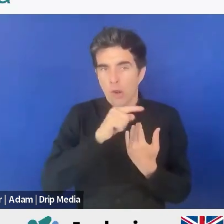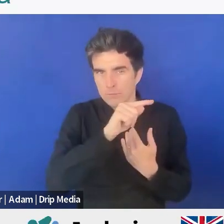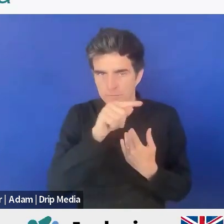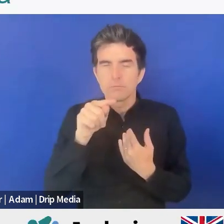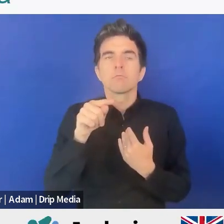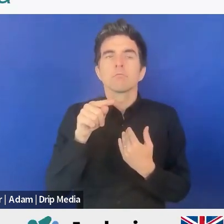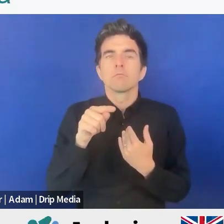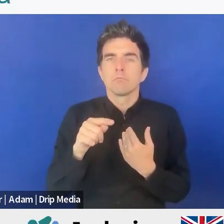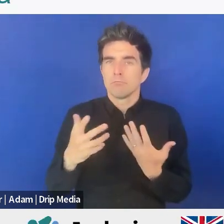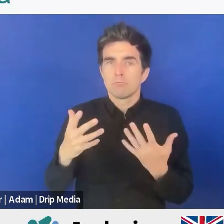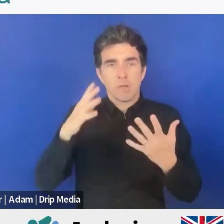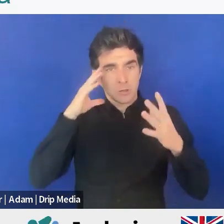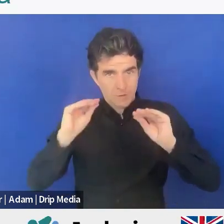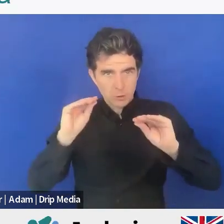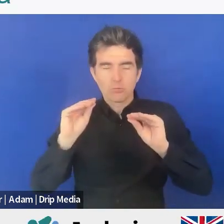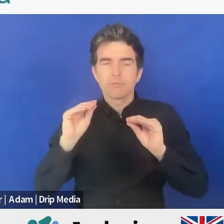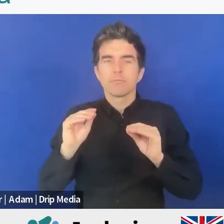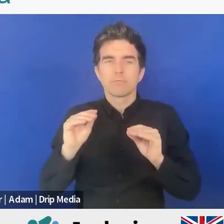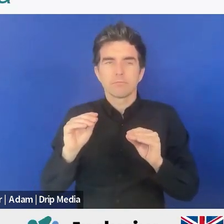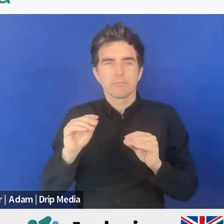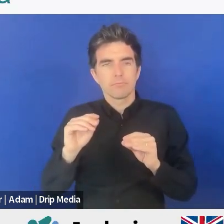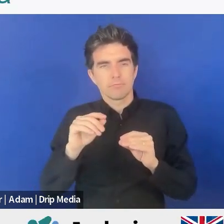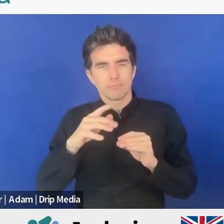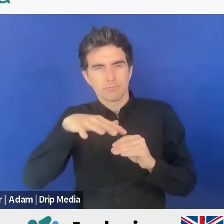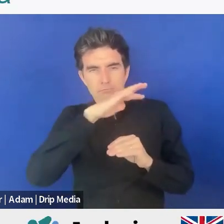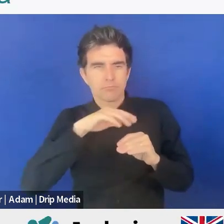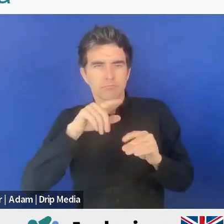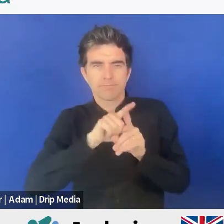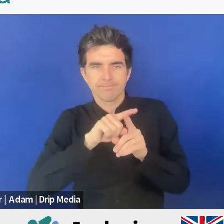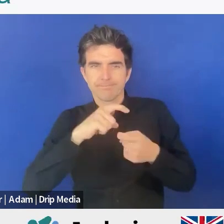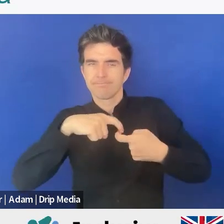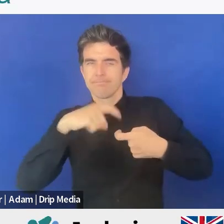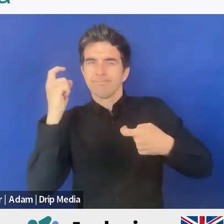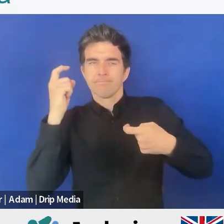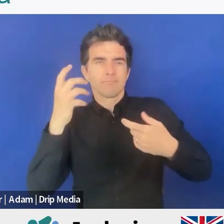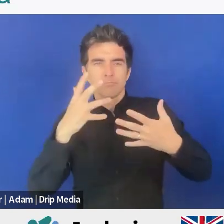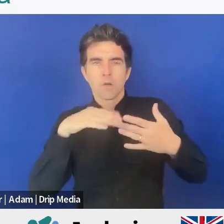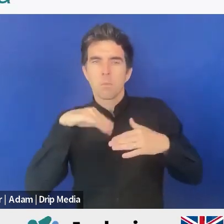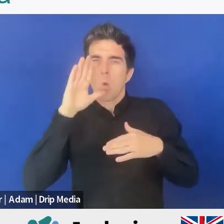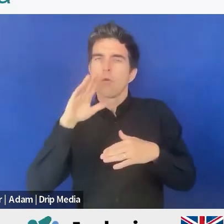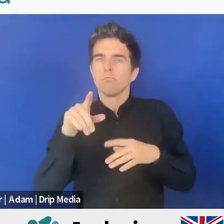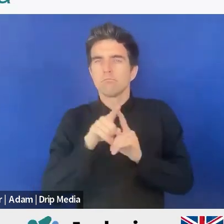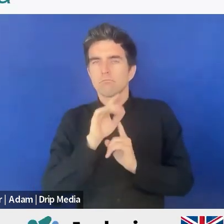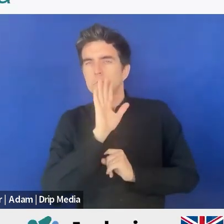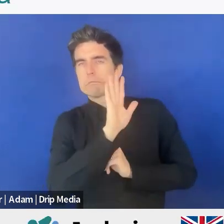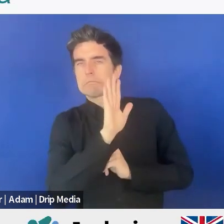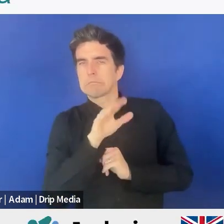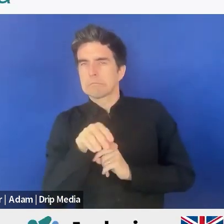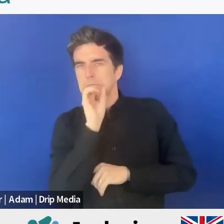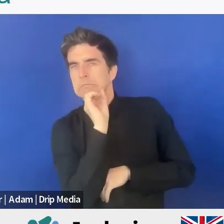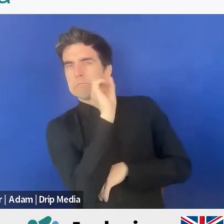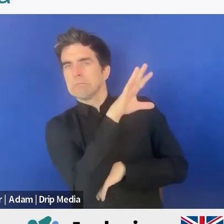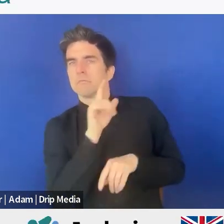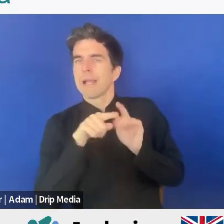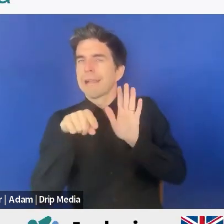in more sort of negative boarding type accommodation. So overall, the